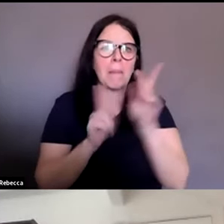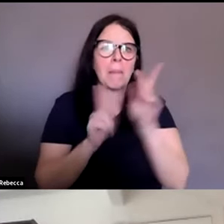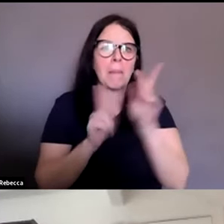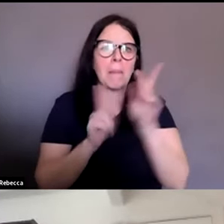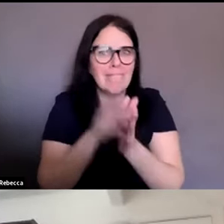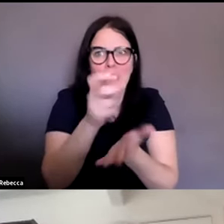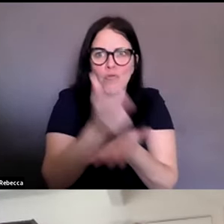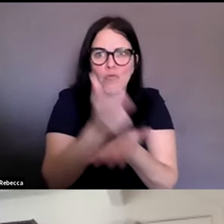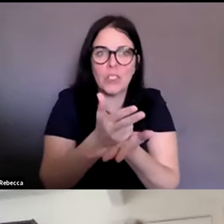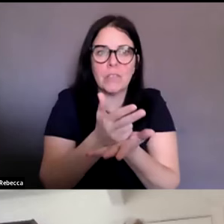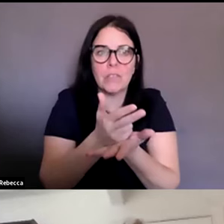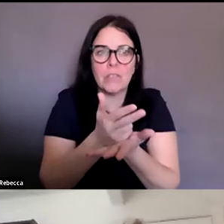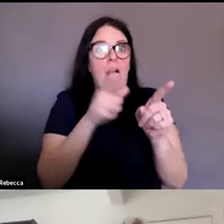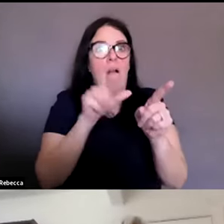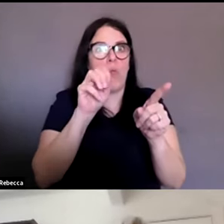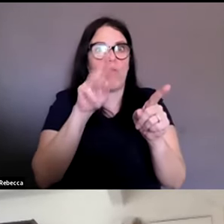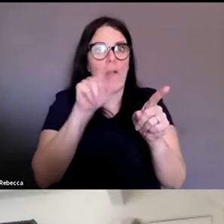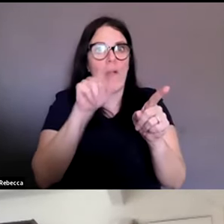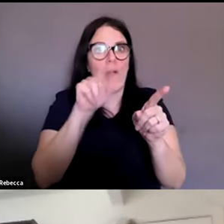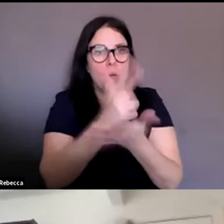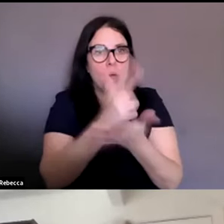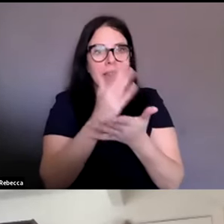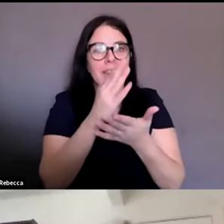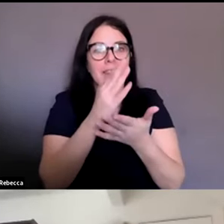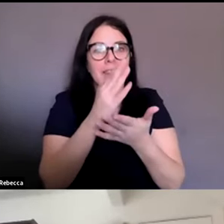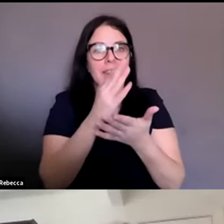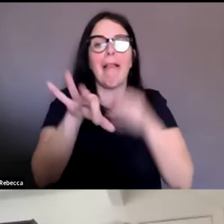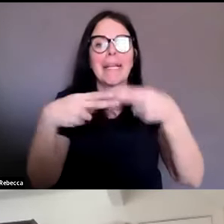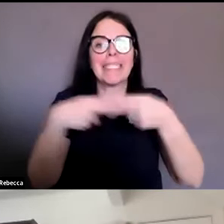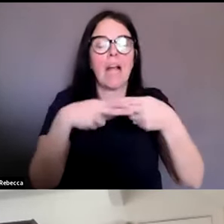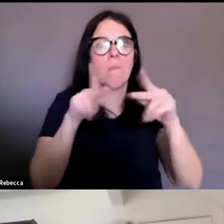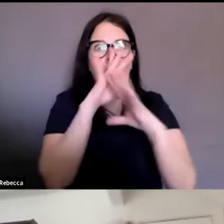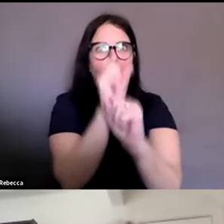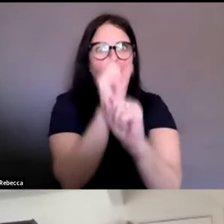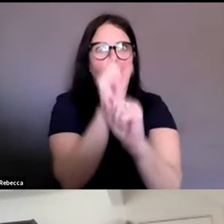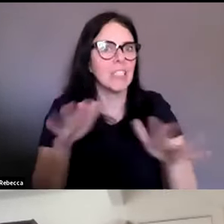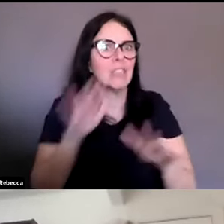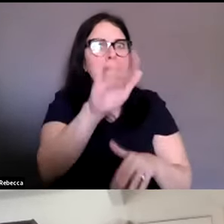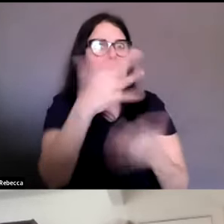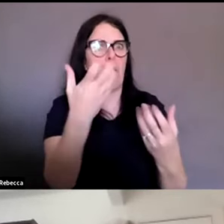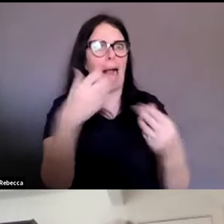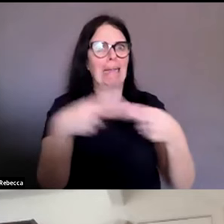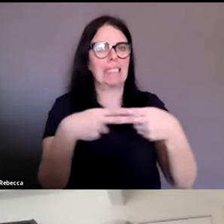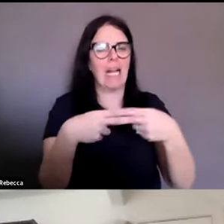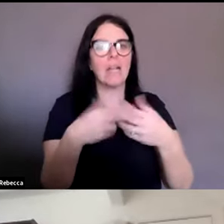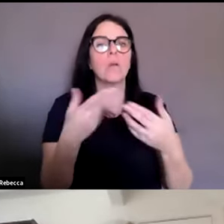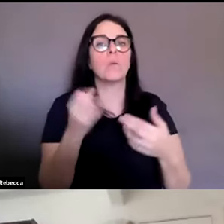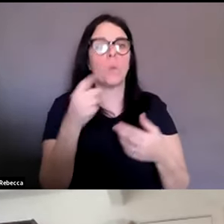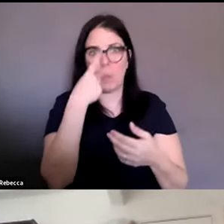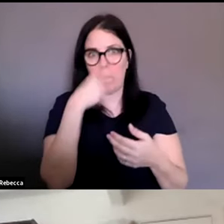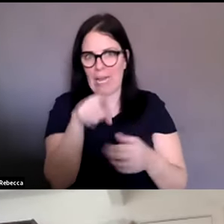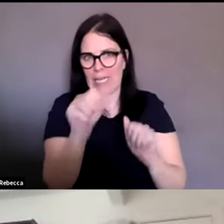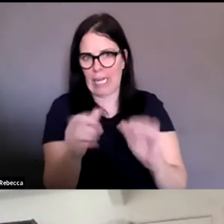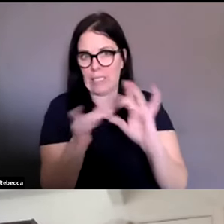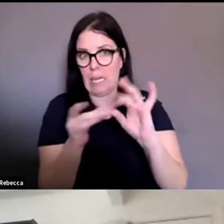Loretta, the way she teased people with some of those slides. And they want to get the whole thing. So might make a comment on that if you